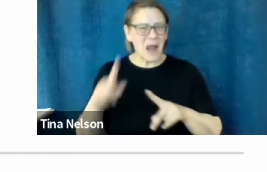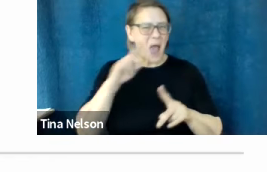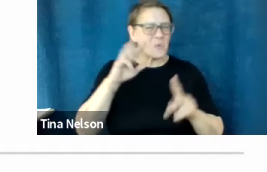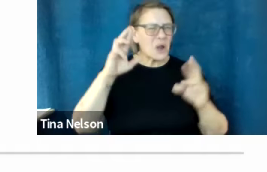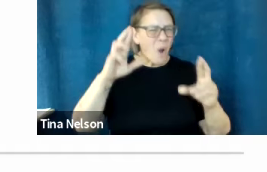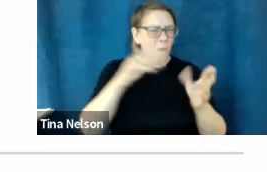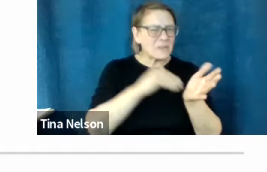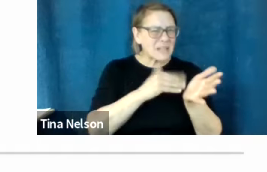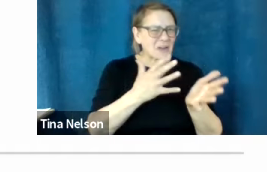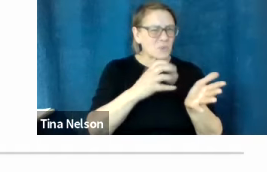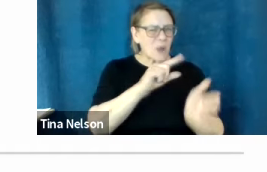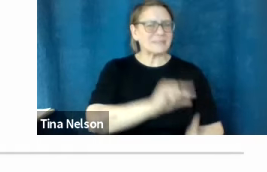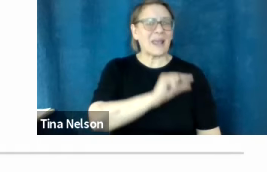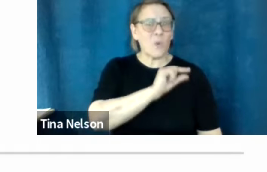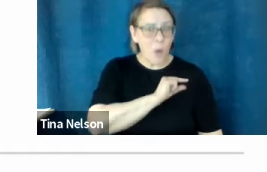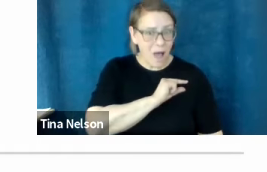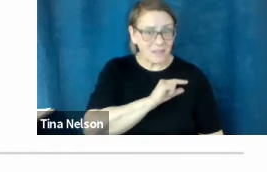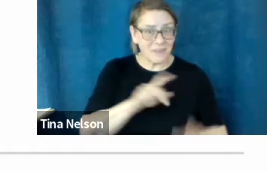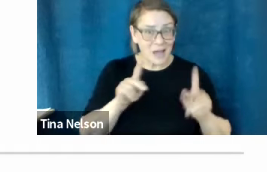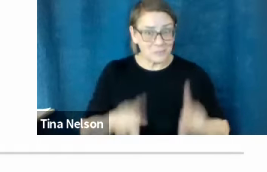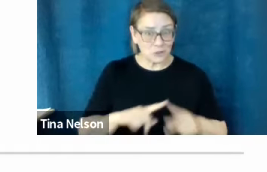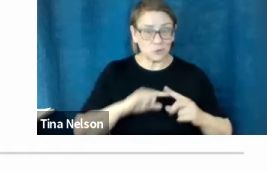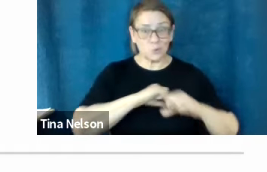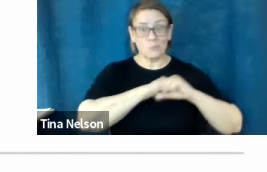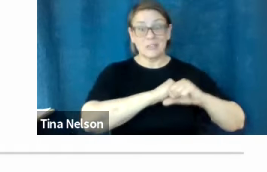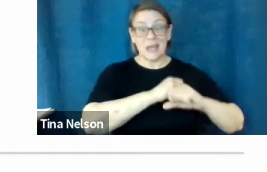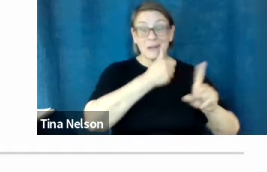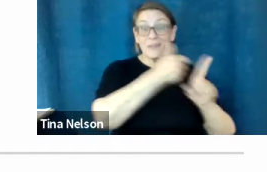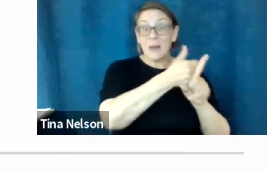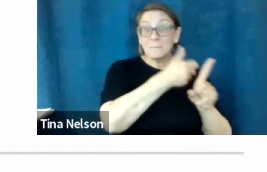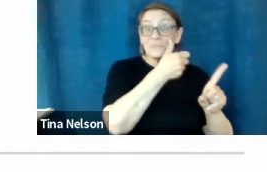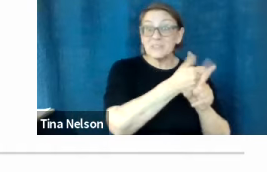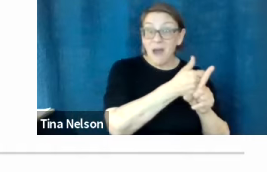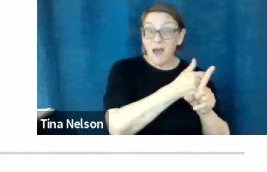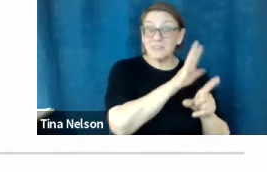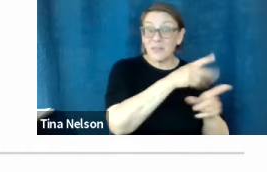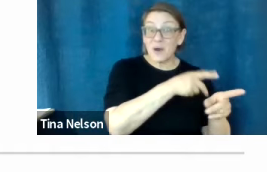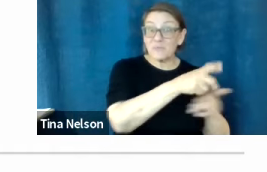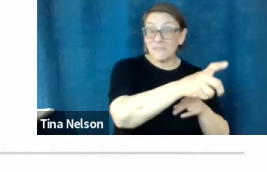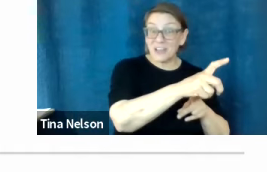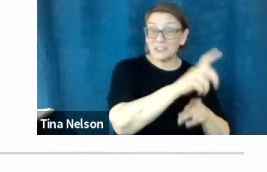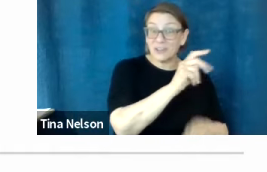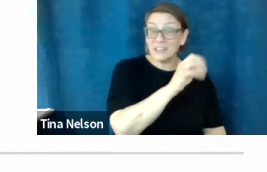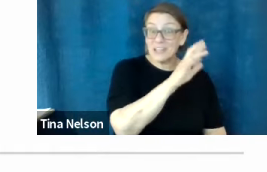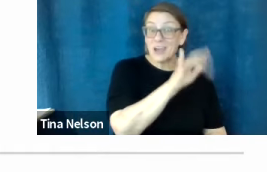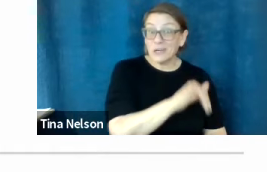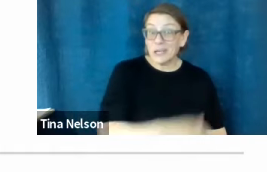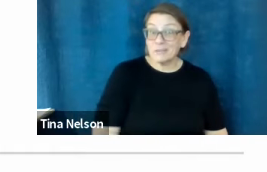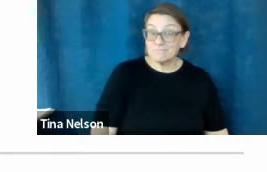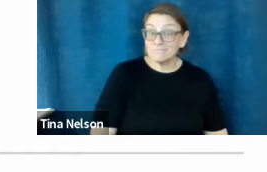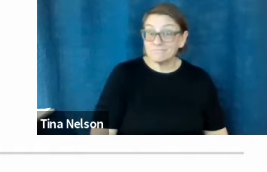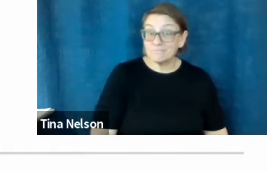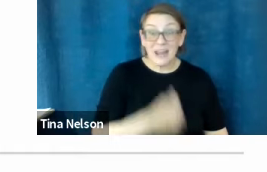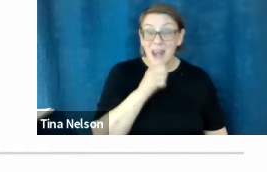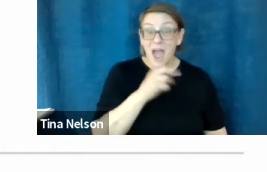qualified person if only to protect their own, um, professional integrity, not open themselves up to liability.